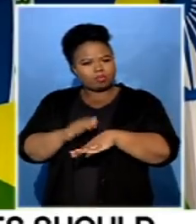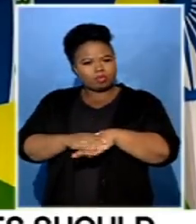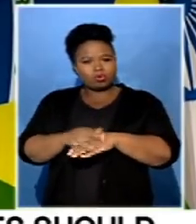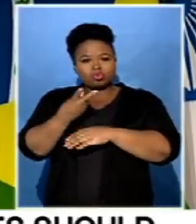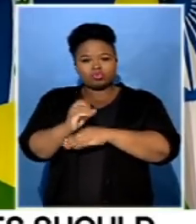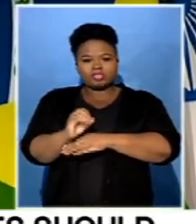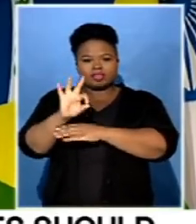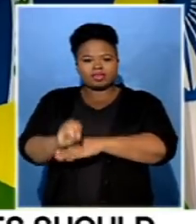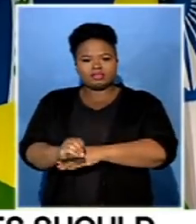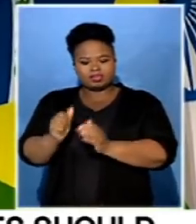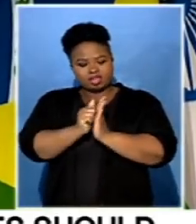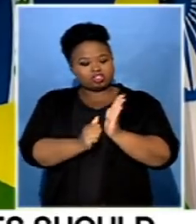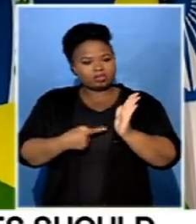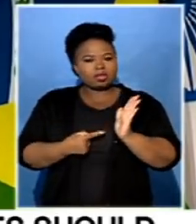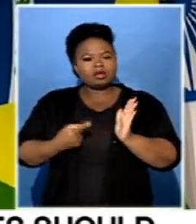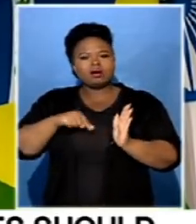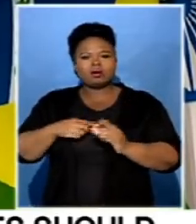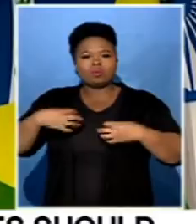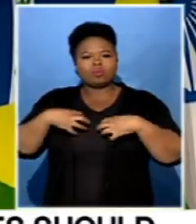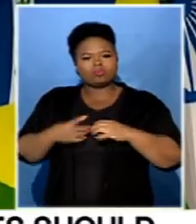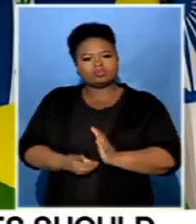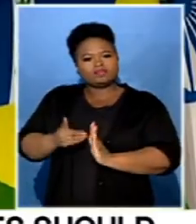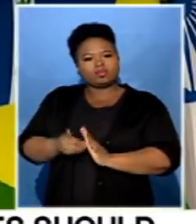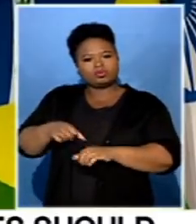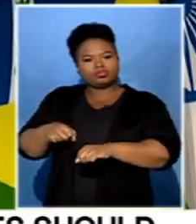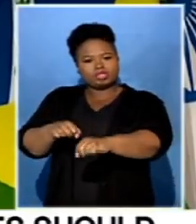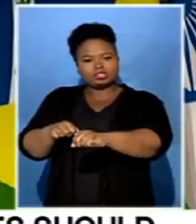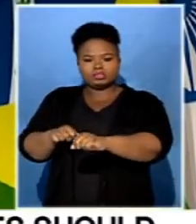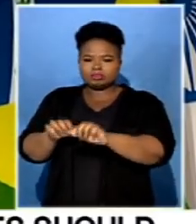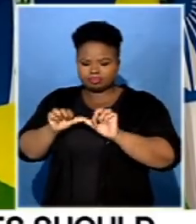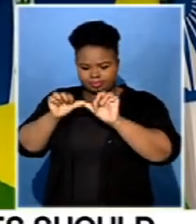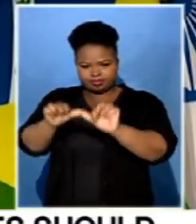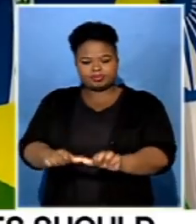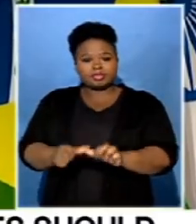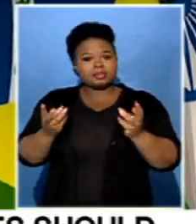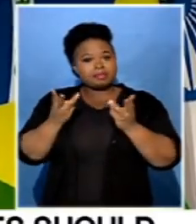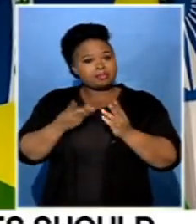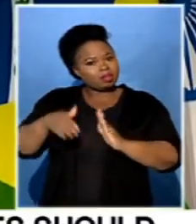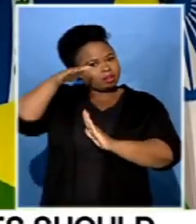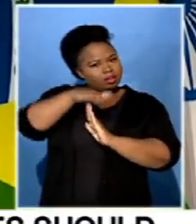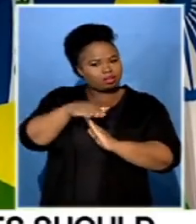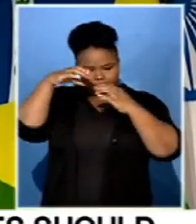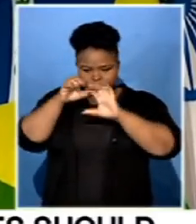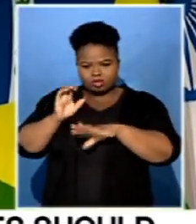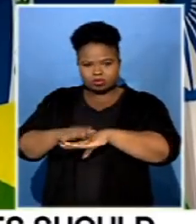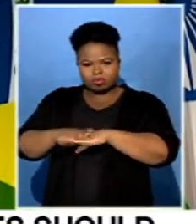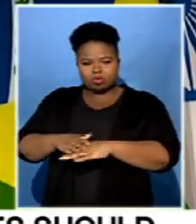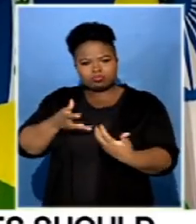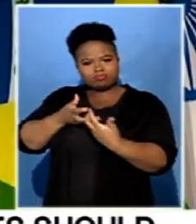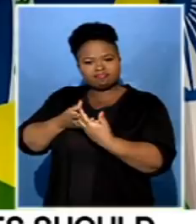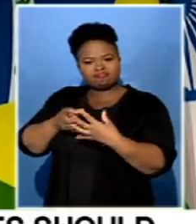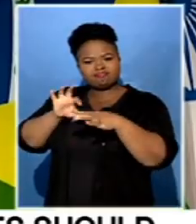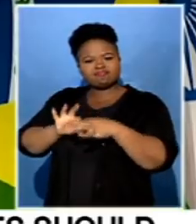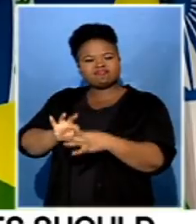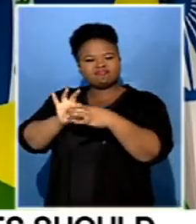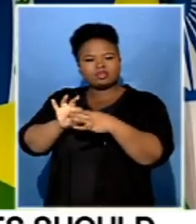2030 Agenda as we pursue our own development strategies. We should put people first, ensure coordinated economic